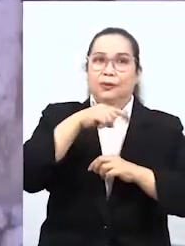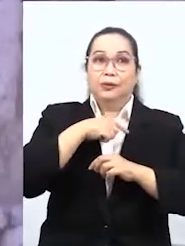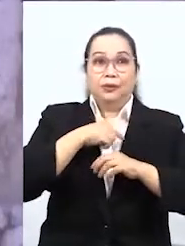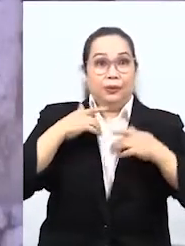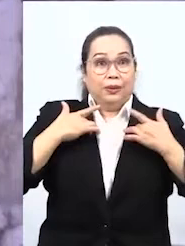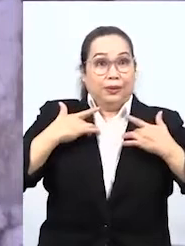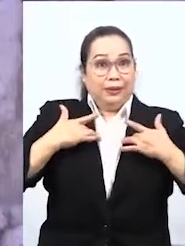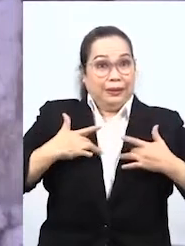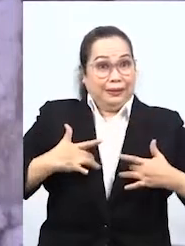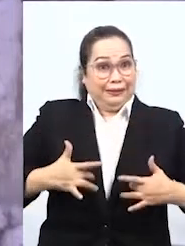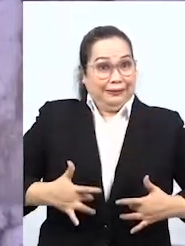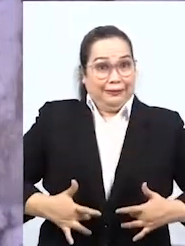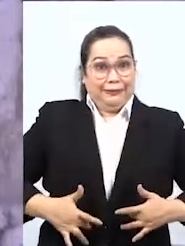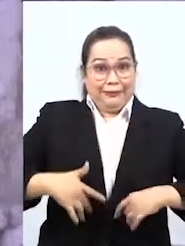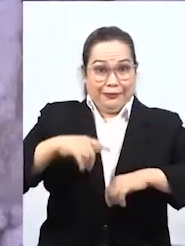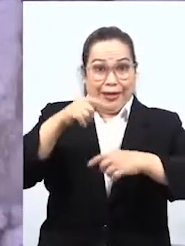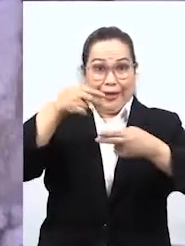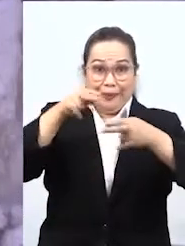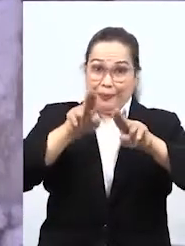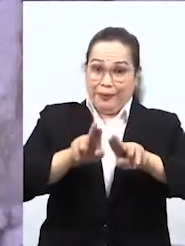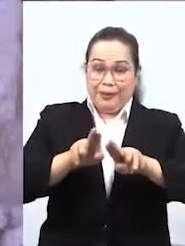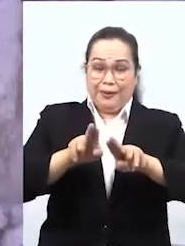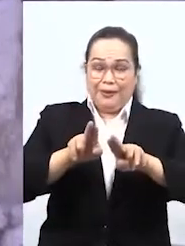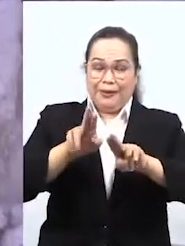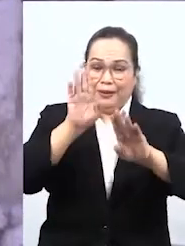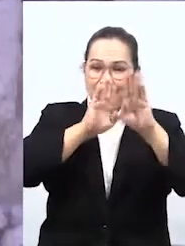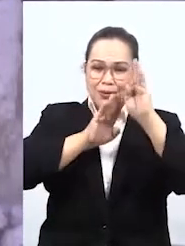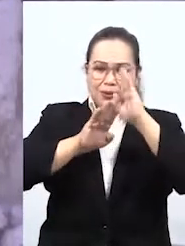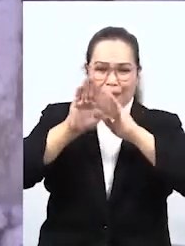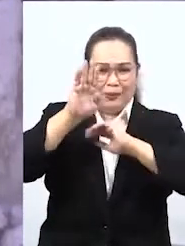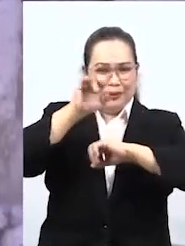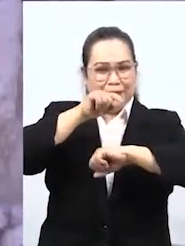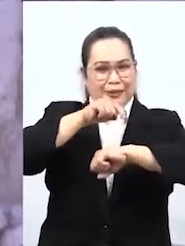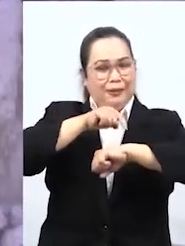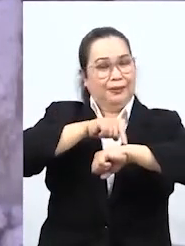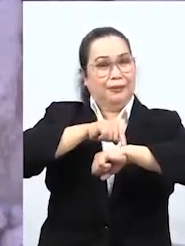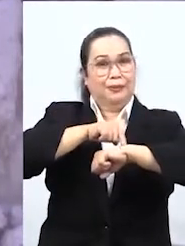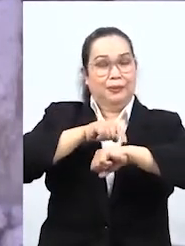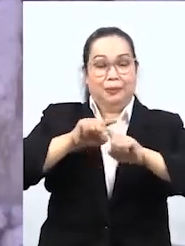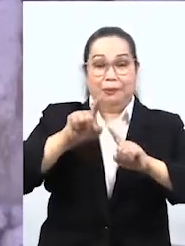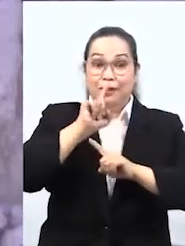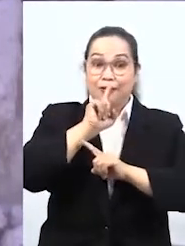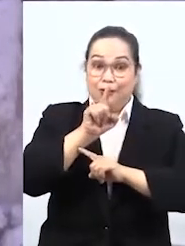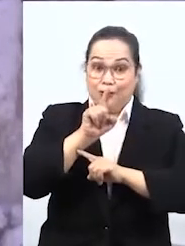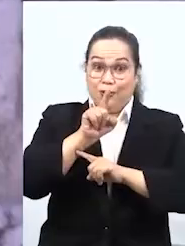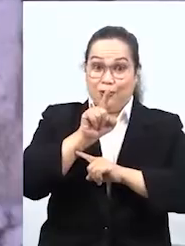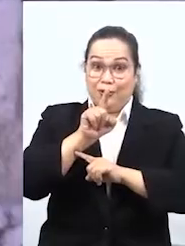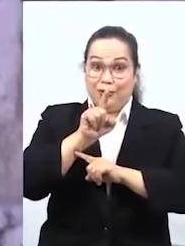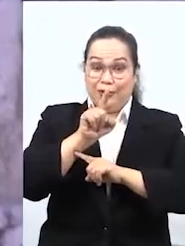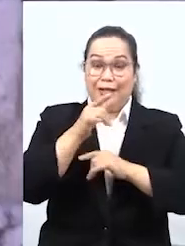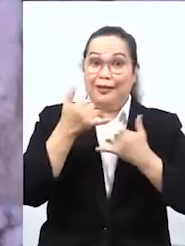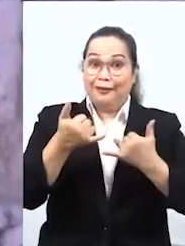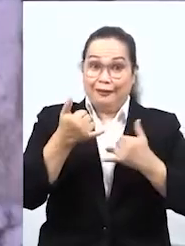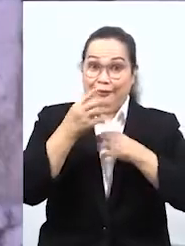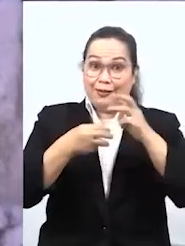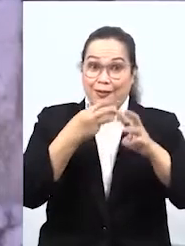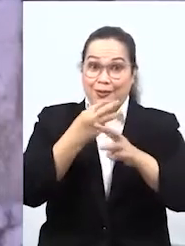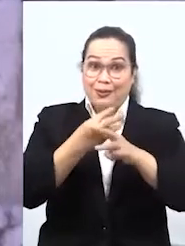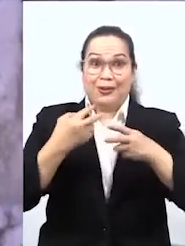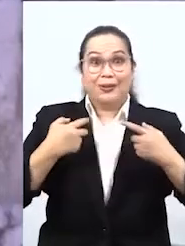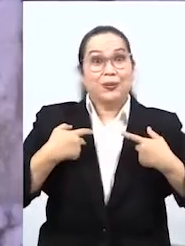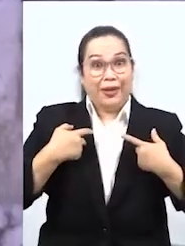discouraging times and trying times but the truth is this world that we go